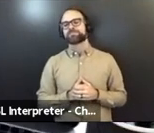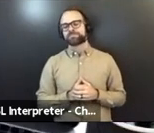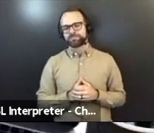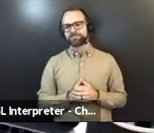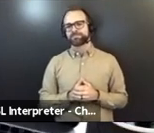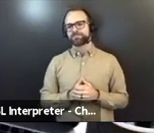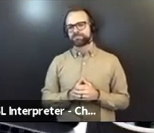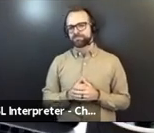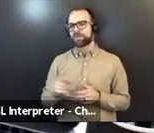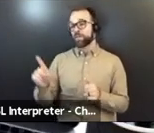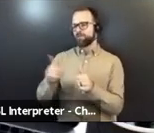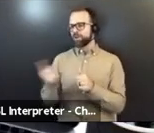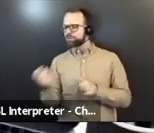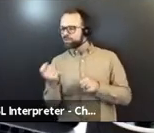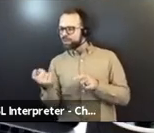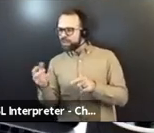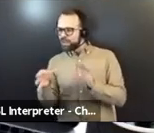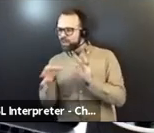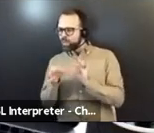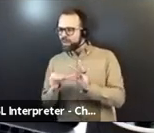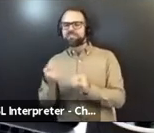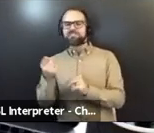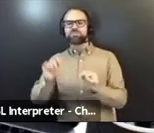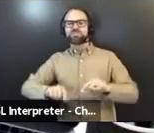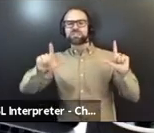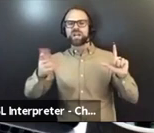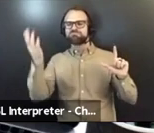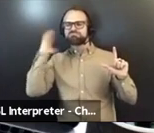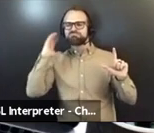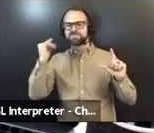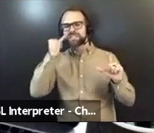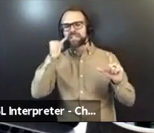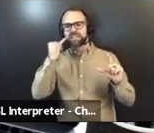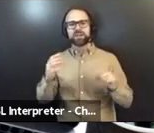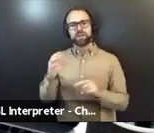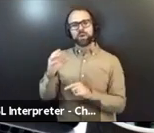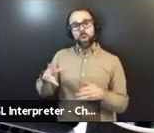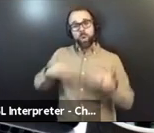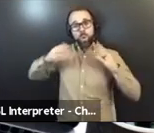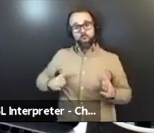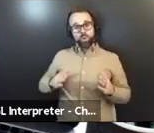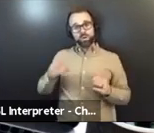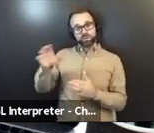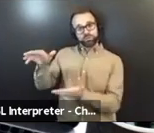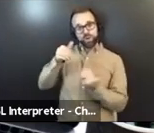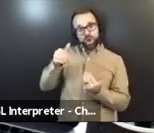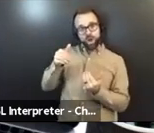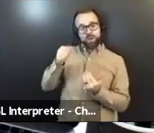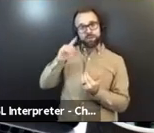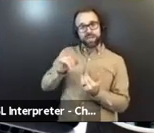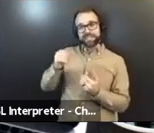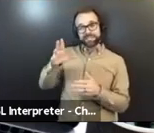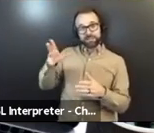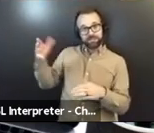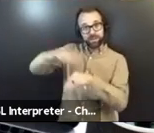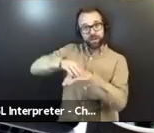first is, it was back on, it was a couple slides ago, but if you take an owner's draw rather than a salary, does that still qualify? No, it